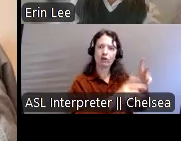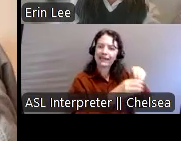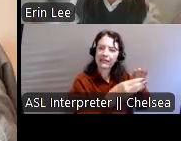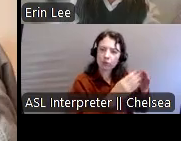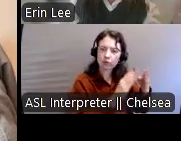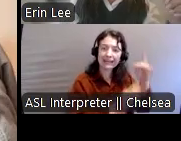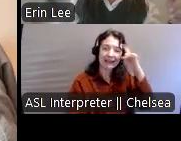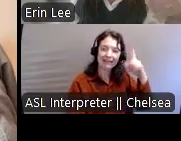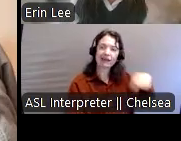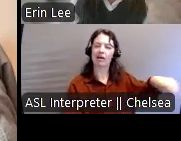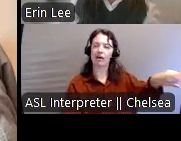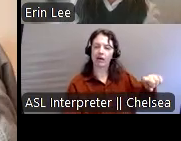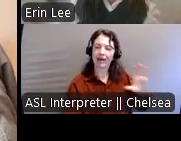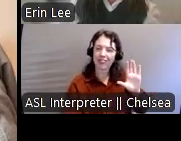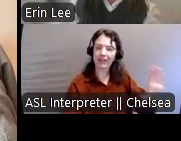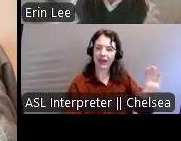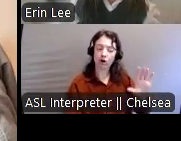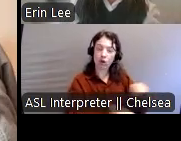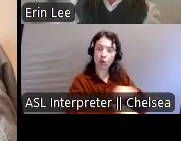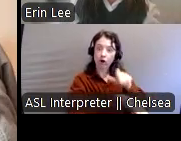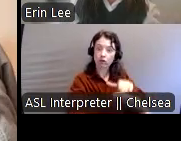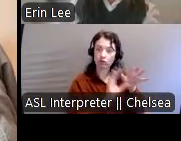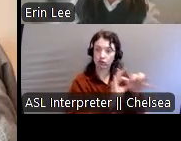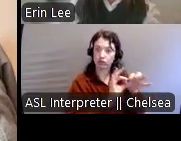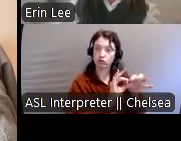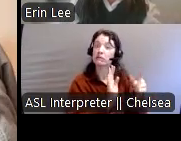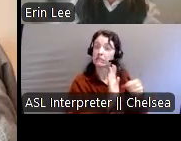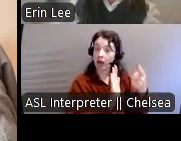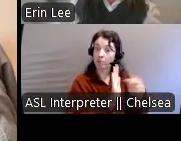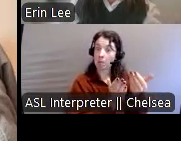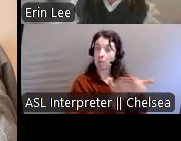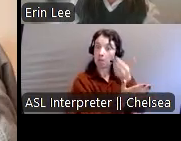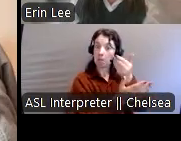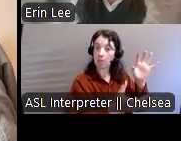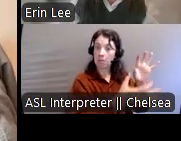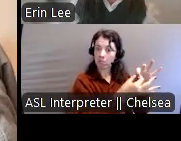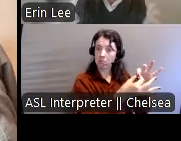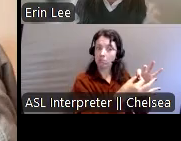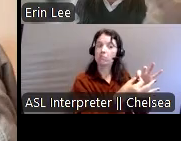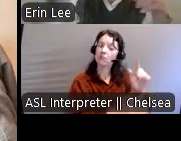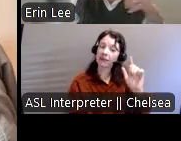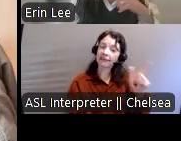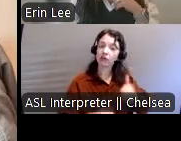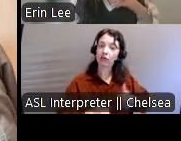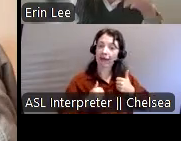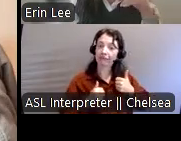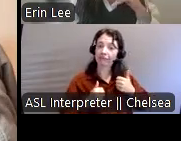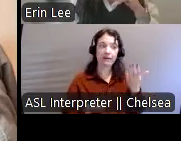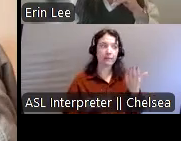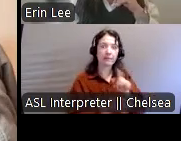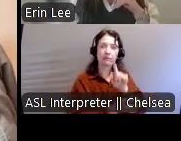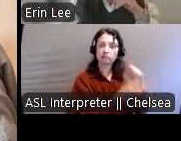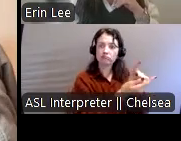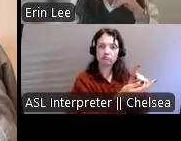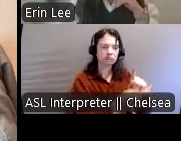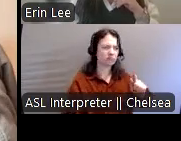relationships. Often we know that there are new relationships, so later in life relationships where somebody's met well after they've